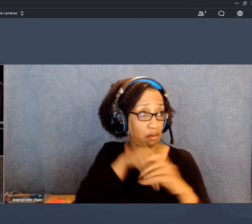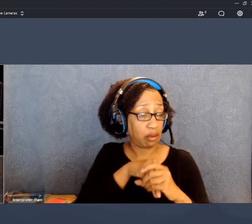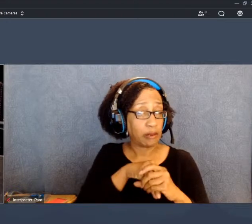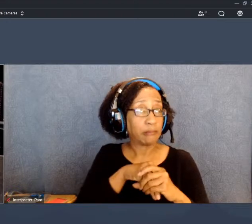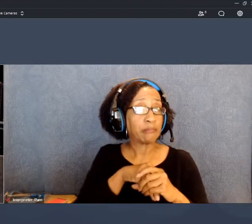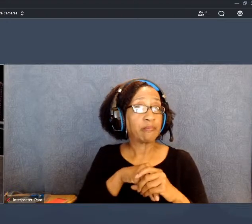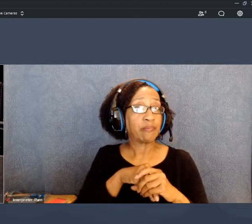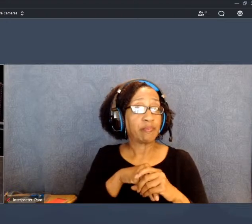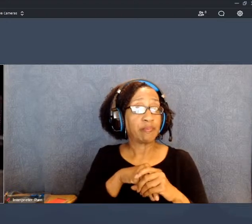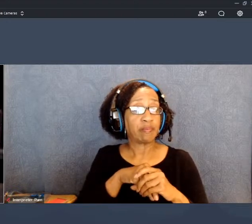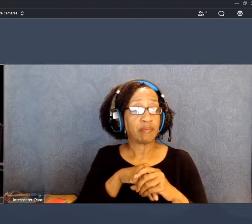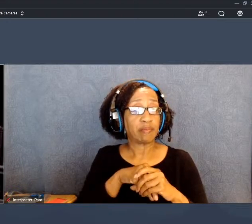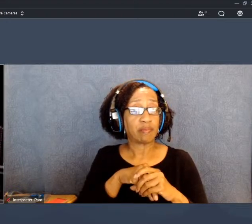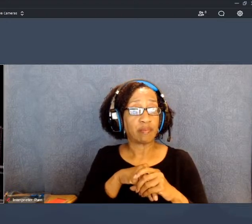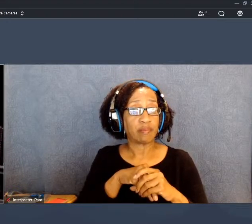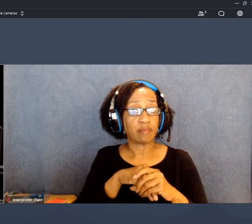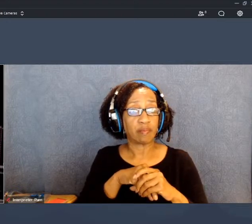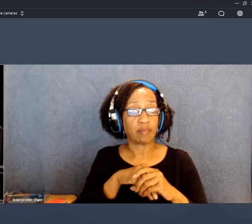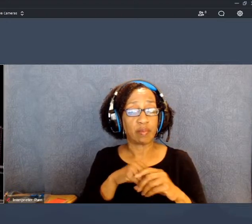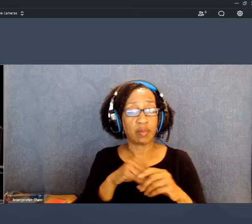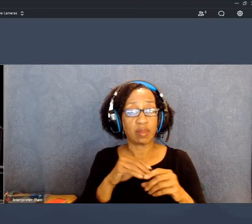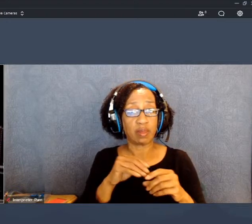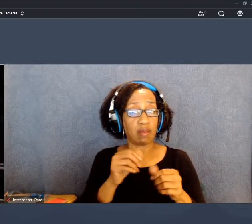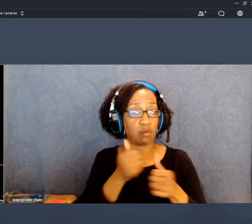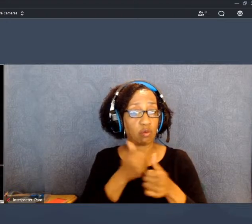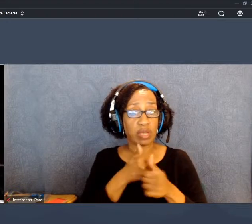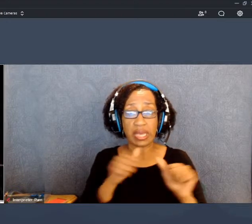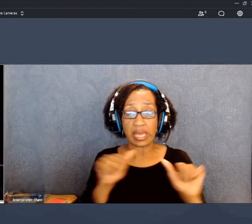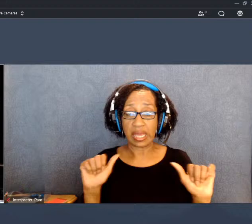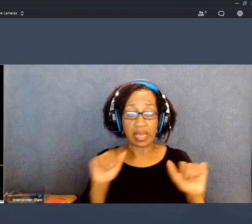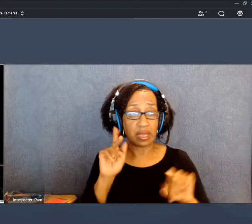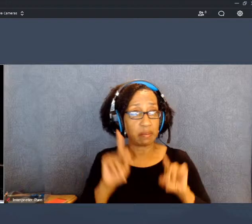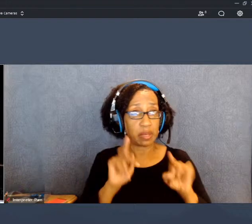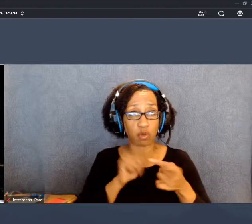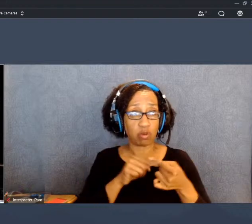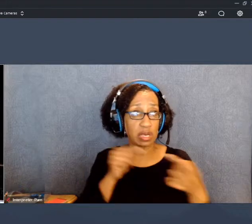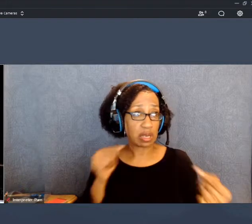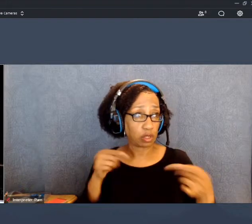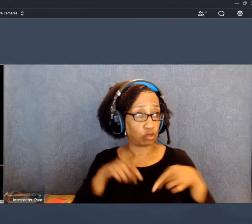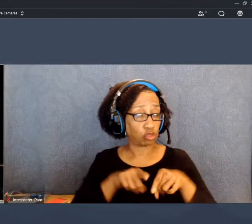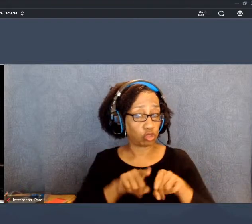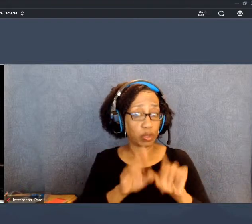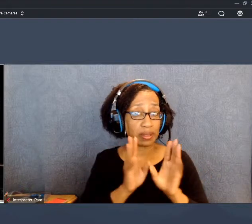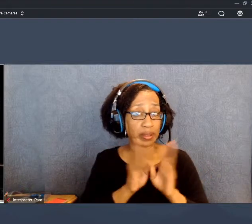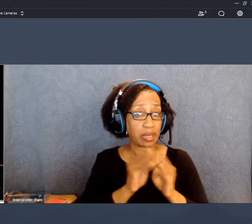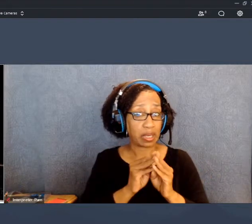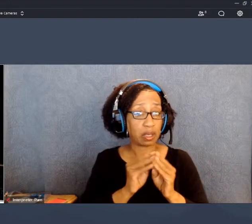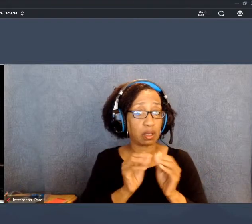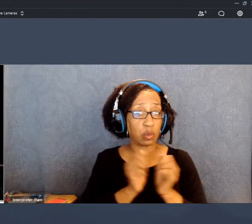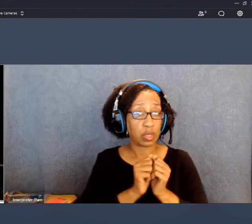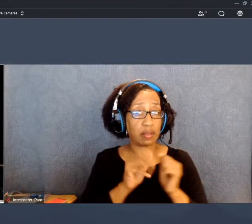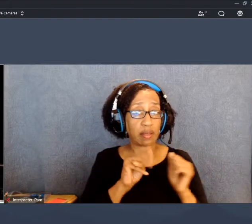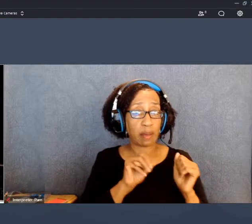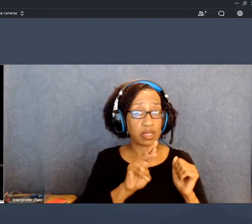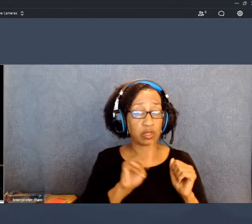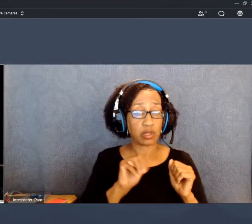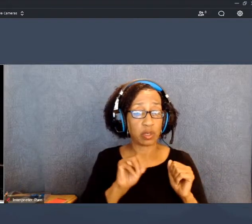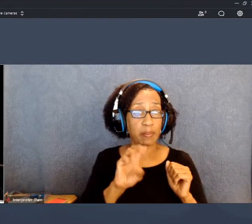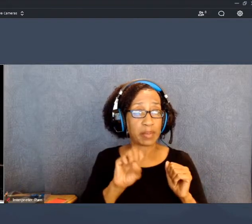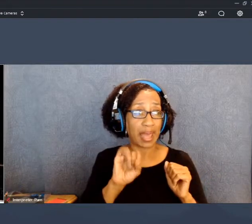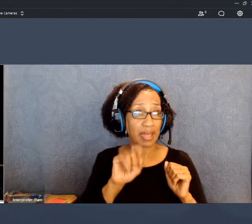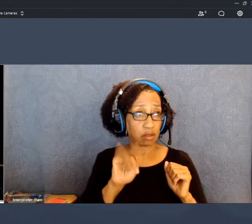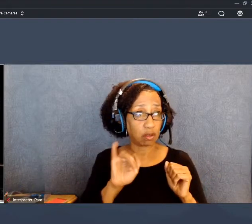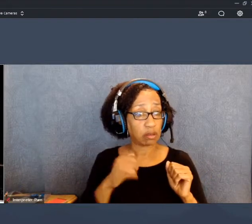weren't any individuals that were in opposition during the meeting that we had with Mr. McCaskill. So I'm in favor of it